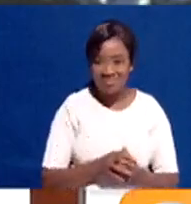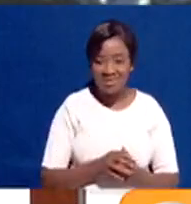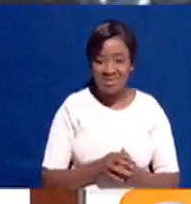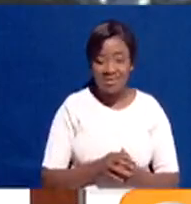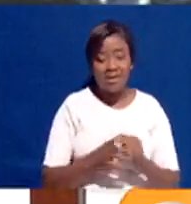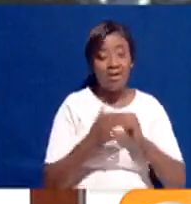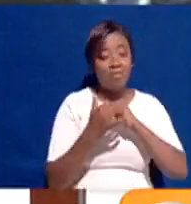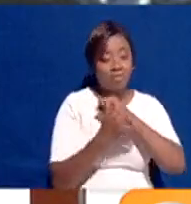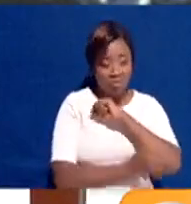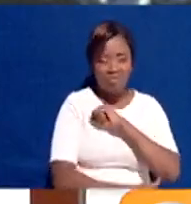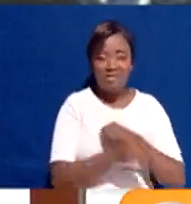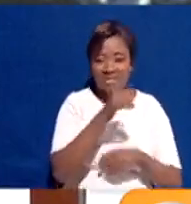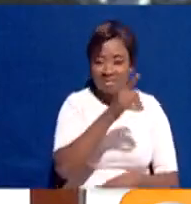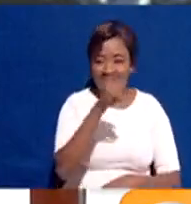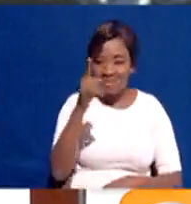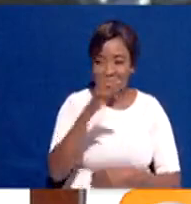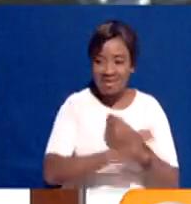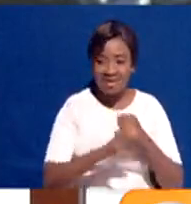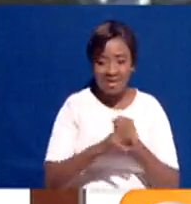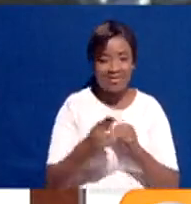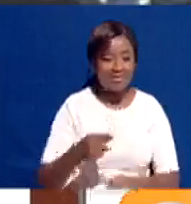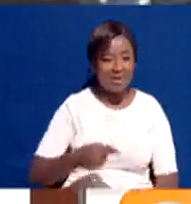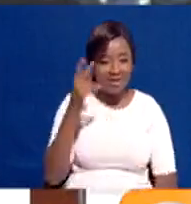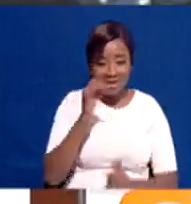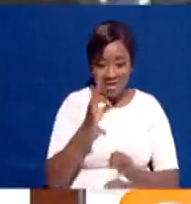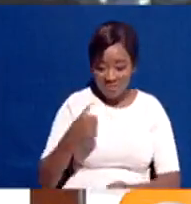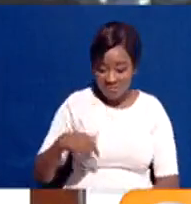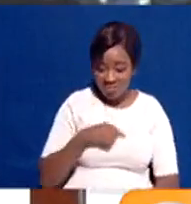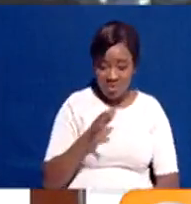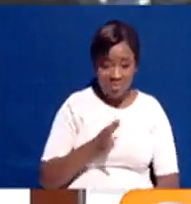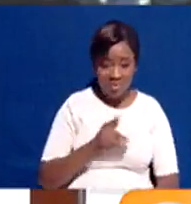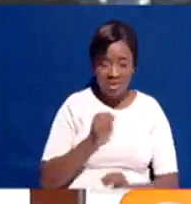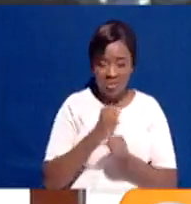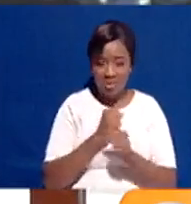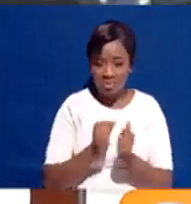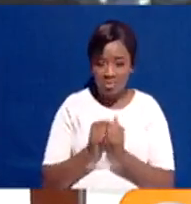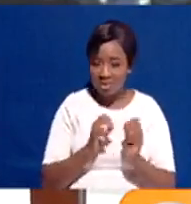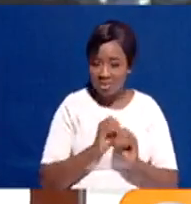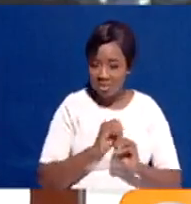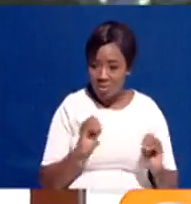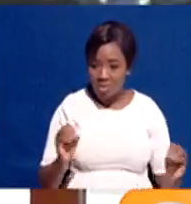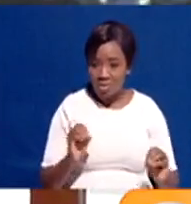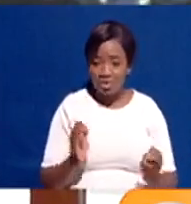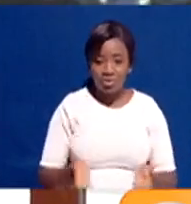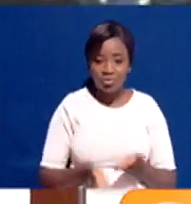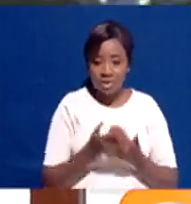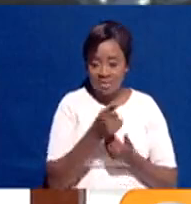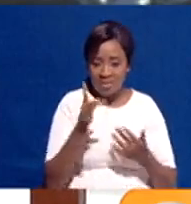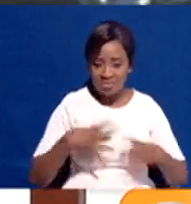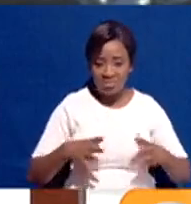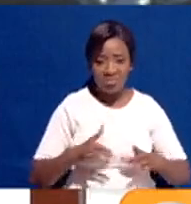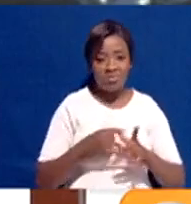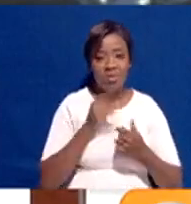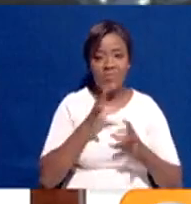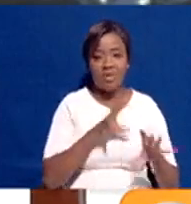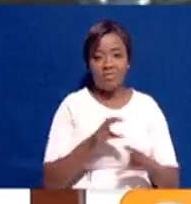poverty mm-hmm. is so high that if we don't, as women, if we don't come up and try to raise these people, they are going to suffer. This is somebody who's